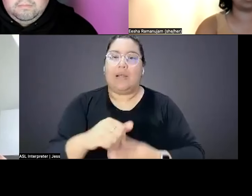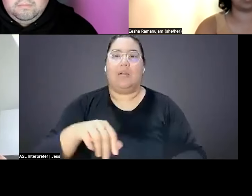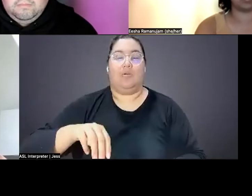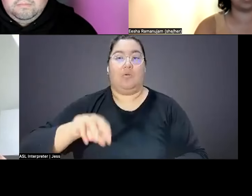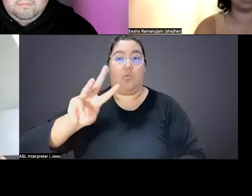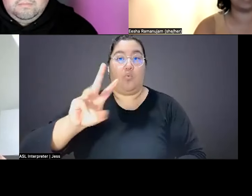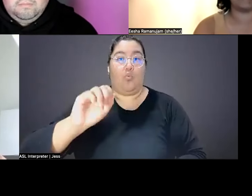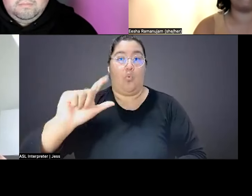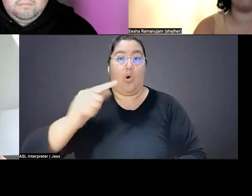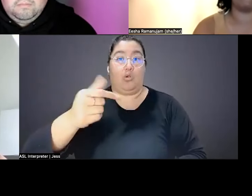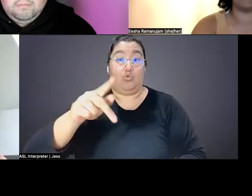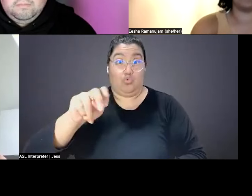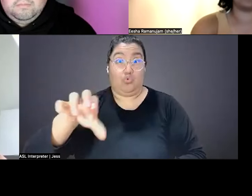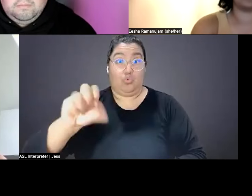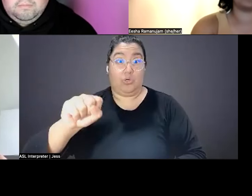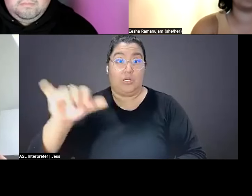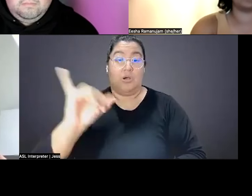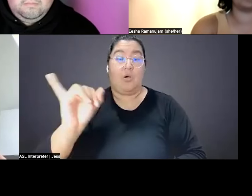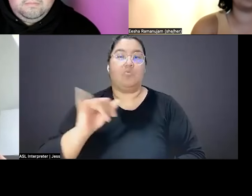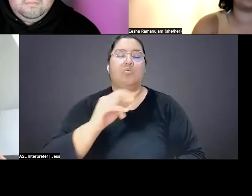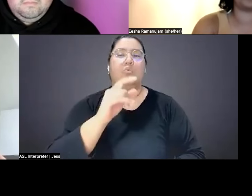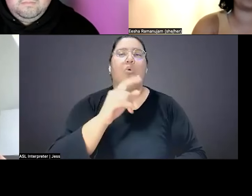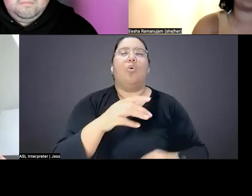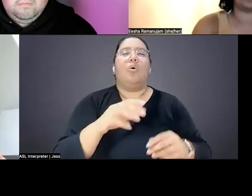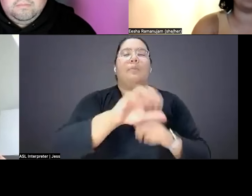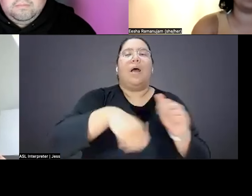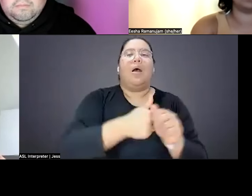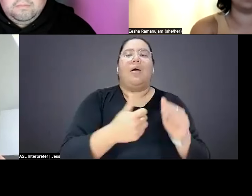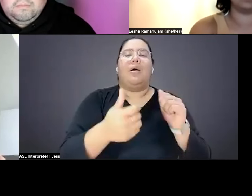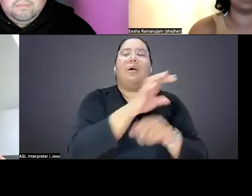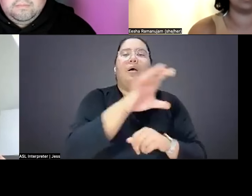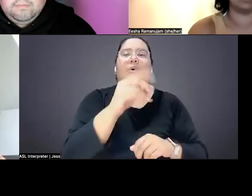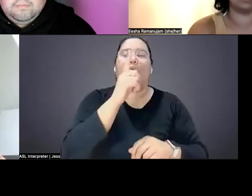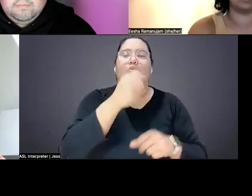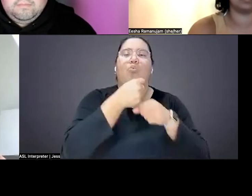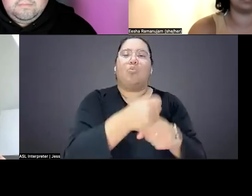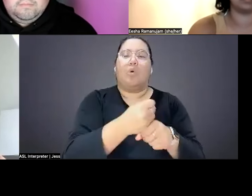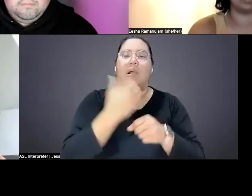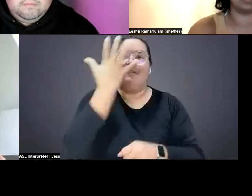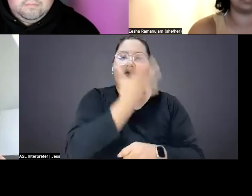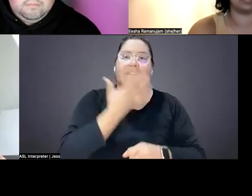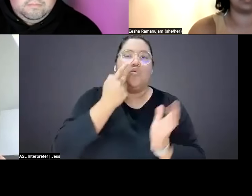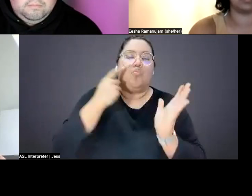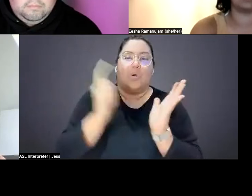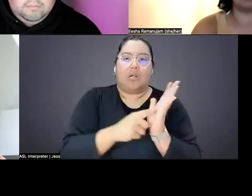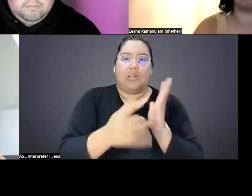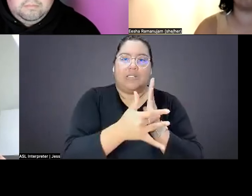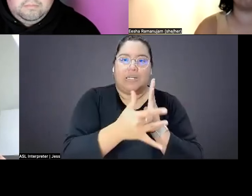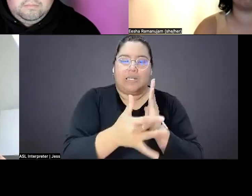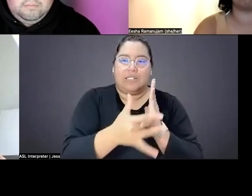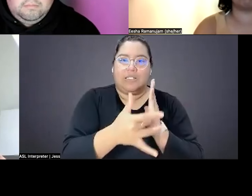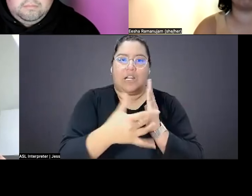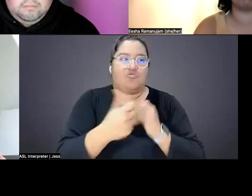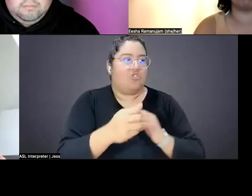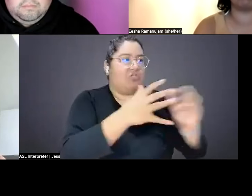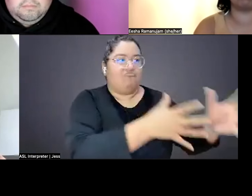doing facial recognition technology and trying to bring surveillance into the community, and small business owners that were kind of the